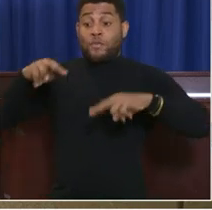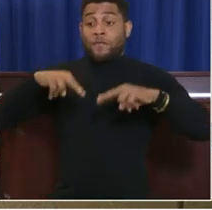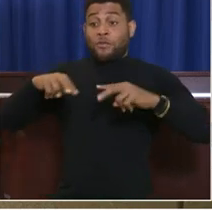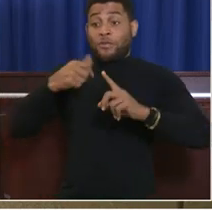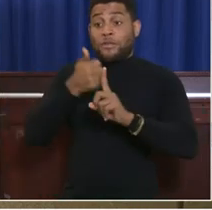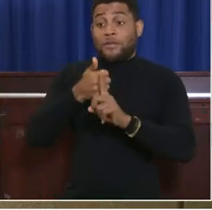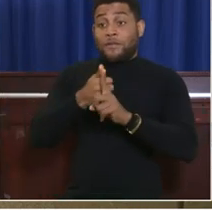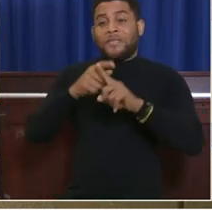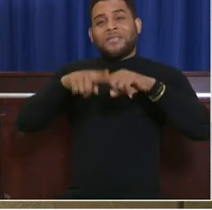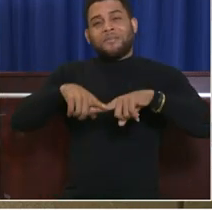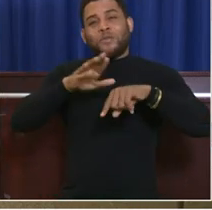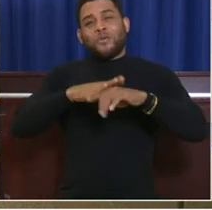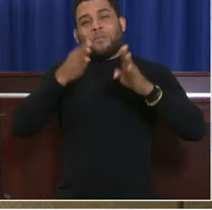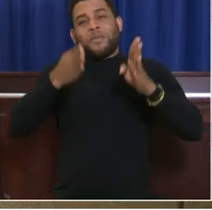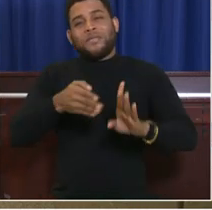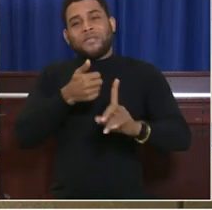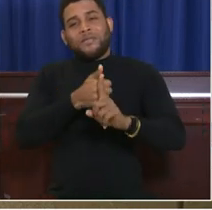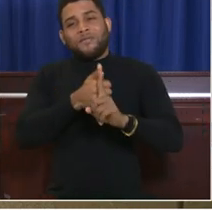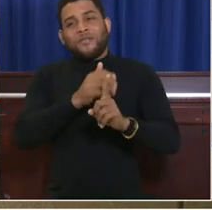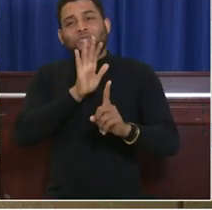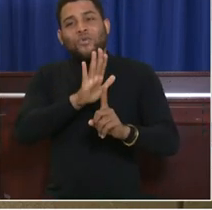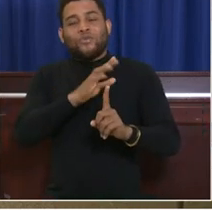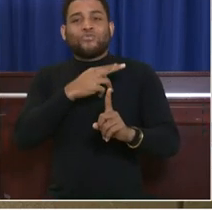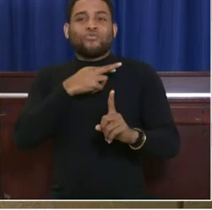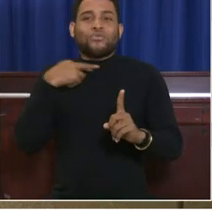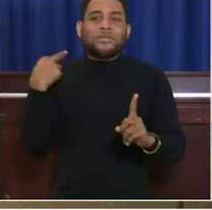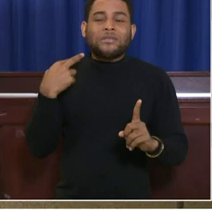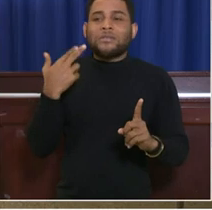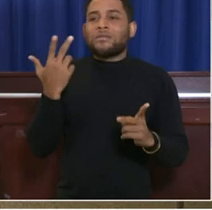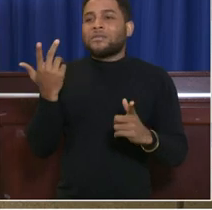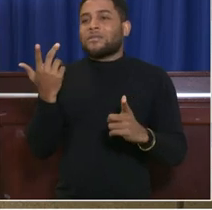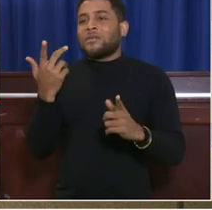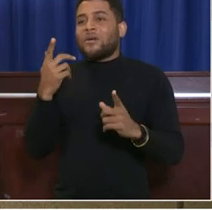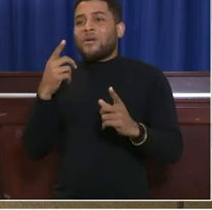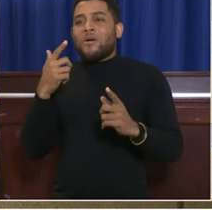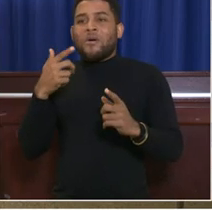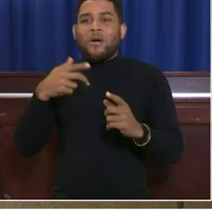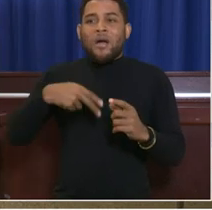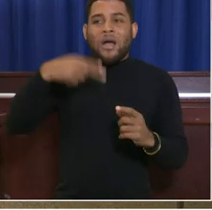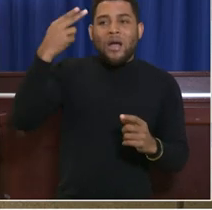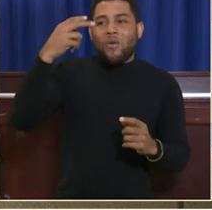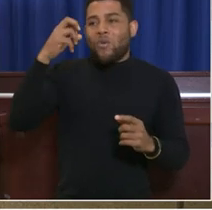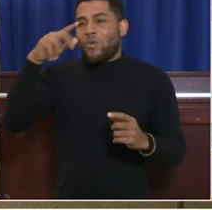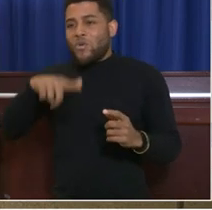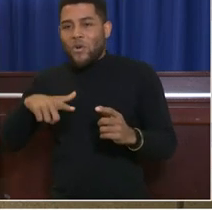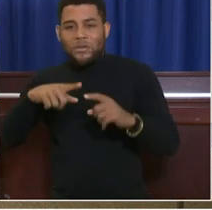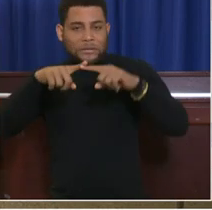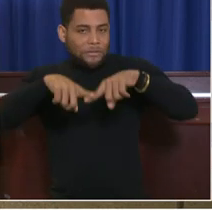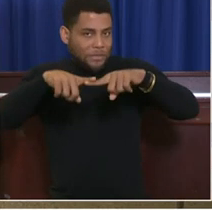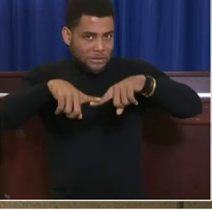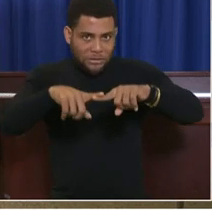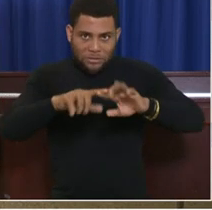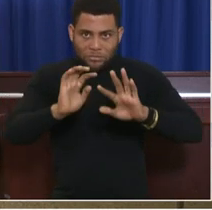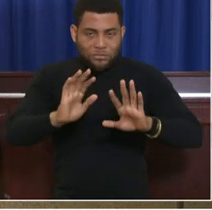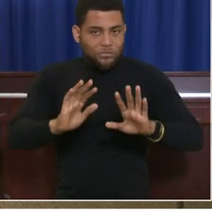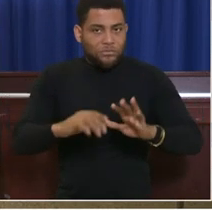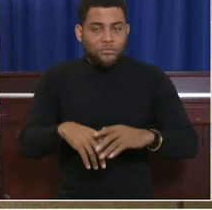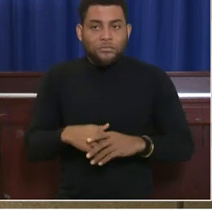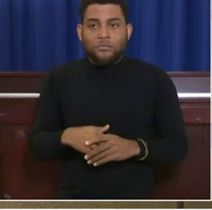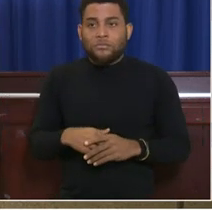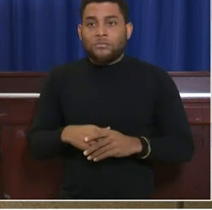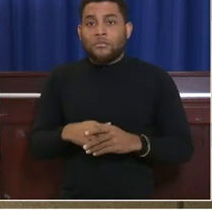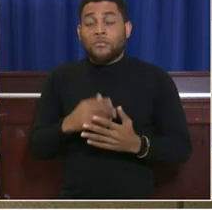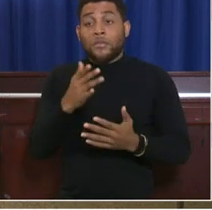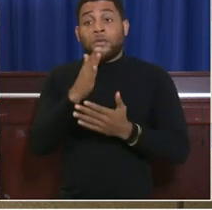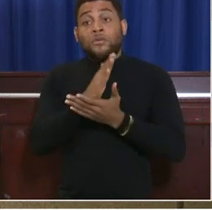and the risk and needs, by the way. And some of that risk goes to whether or not they have a history